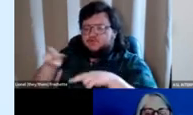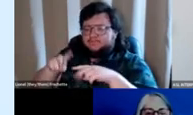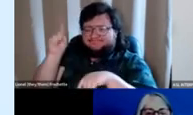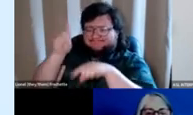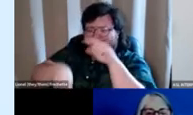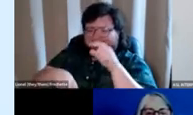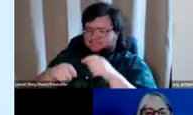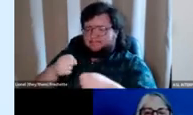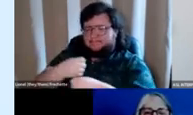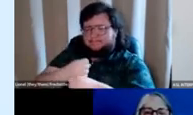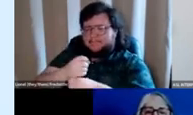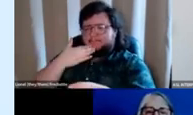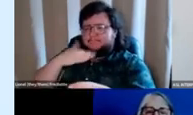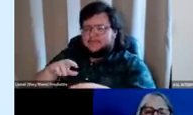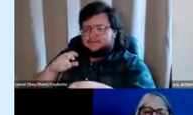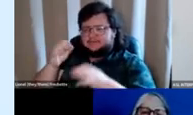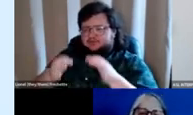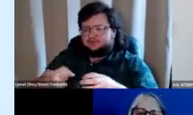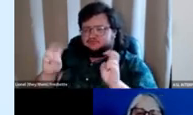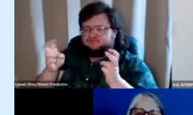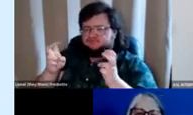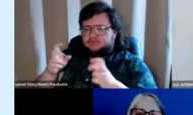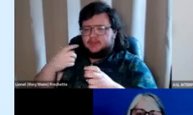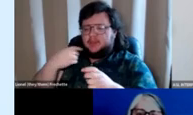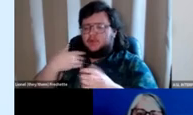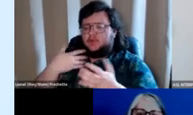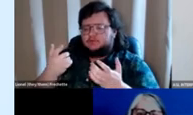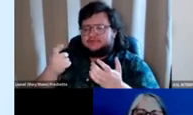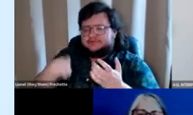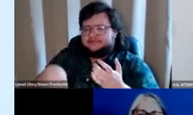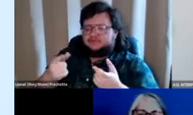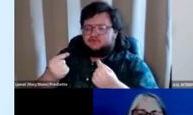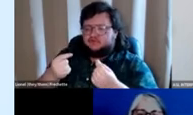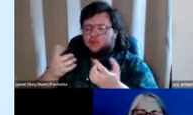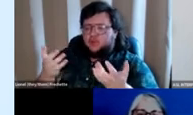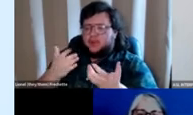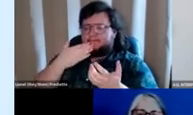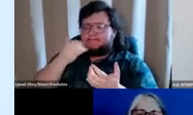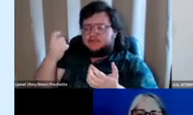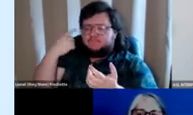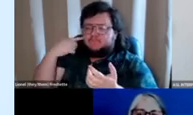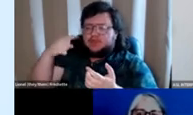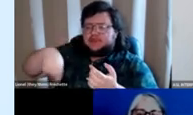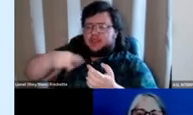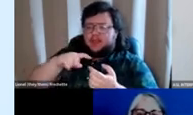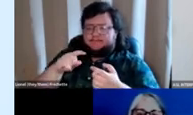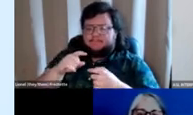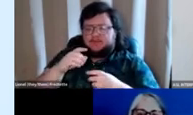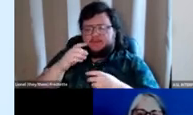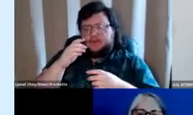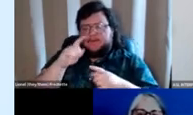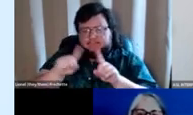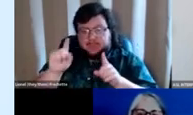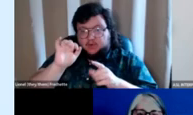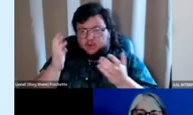diagnosis or their class or their races or gender, they're viewed as not being able to make decisions or always making bad decisions. And